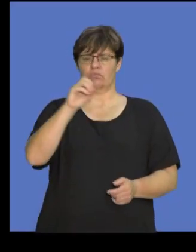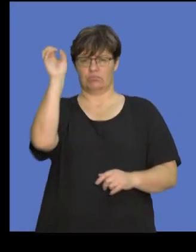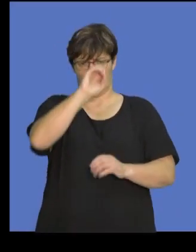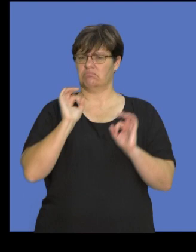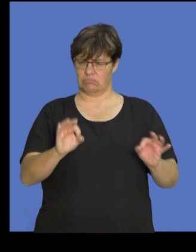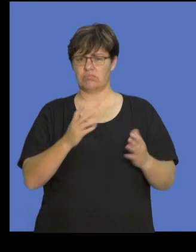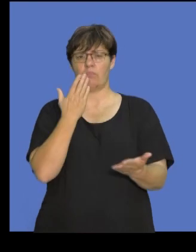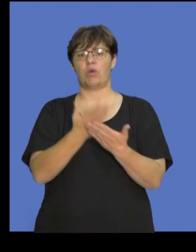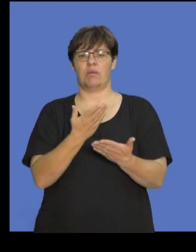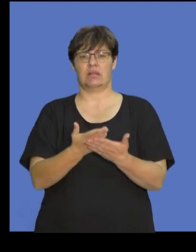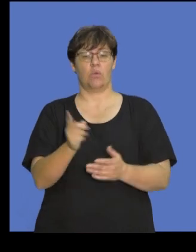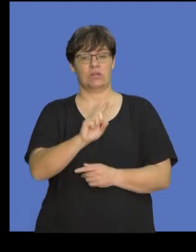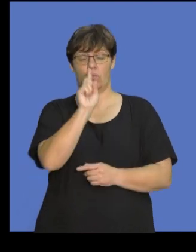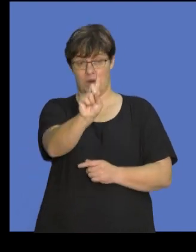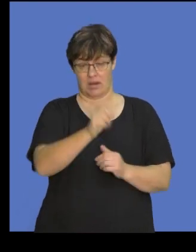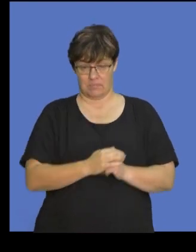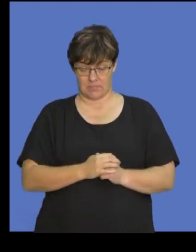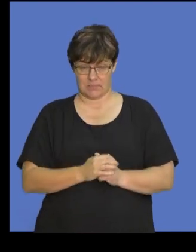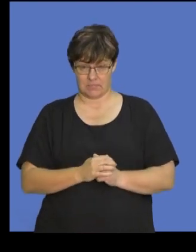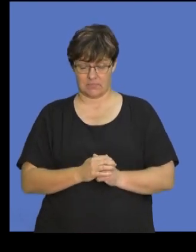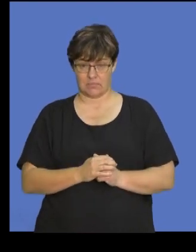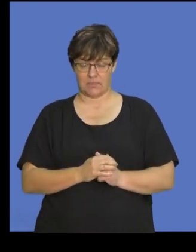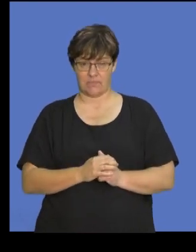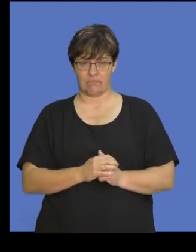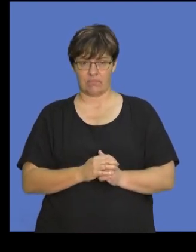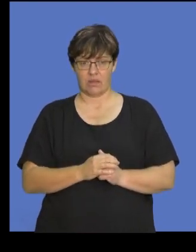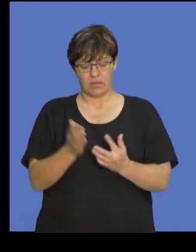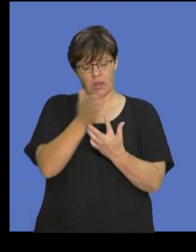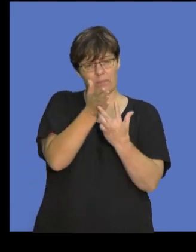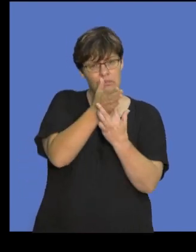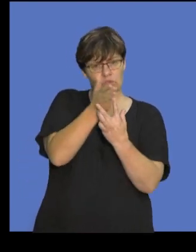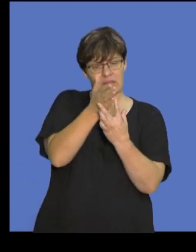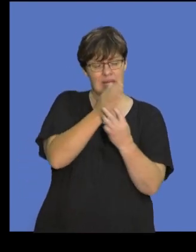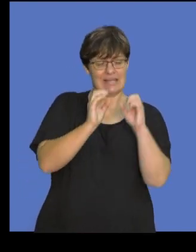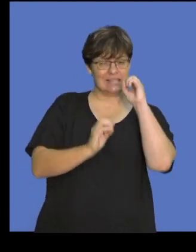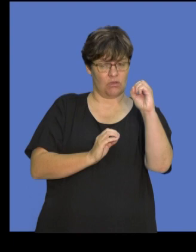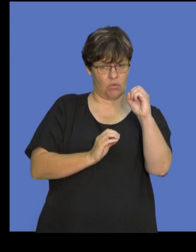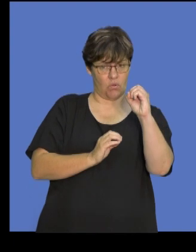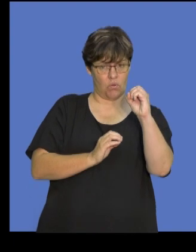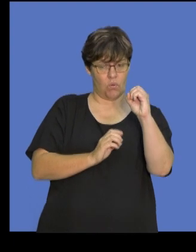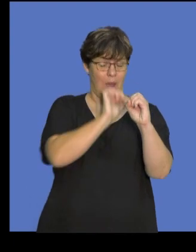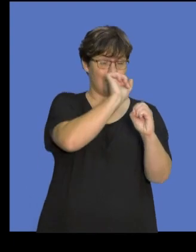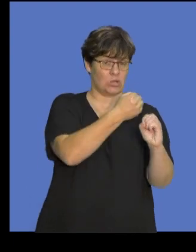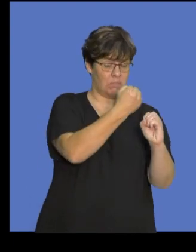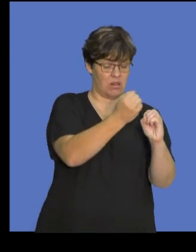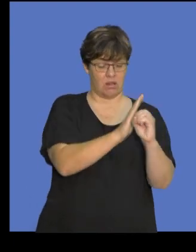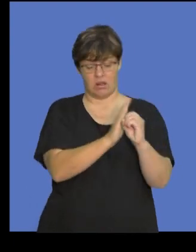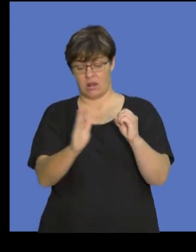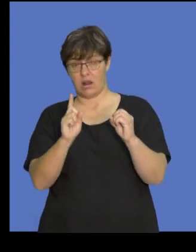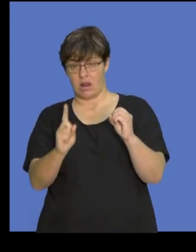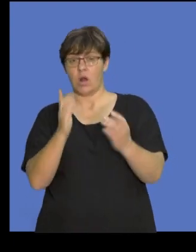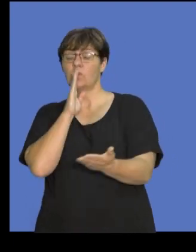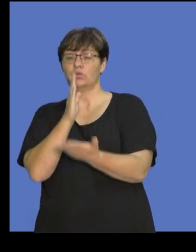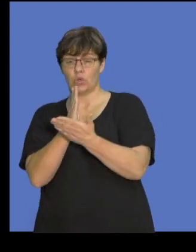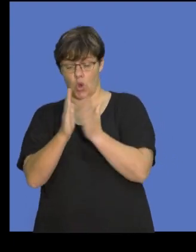absolutely certain. It has a probability of 1. But you see, in between 0, the impossible, and